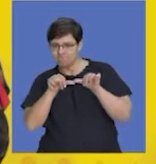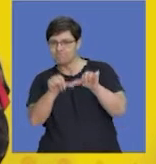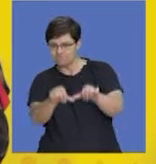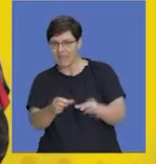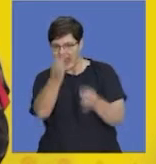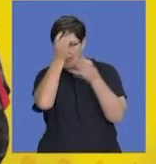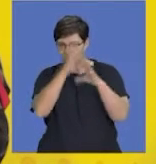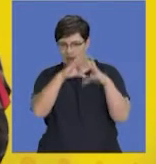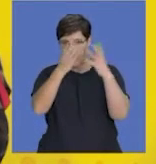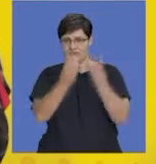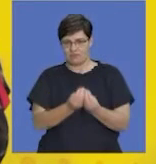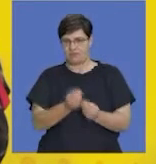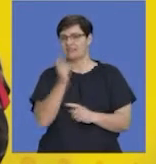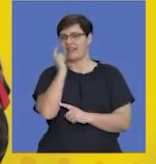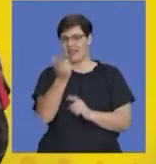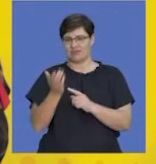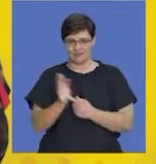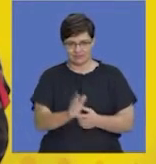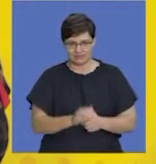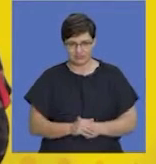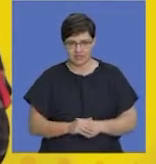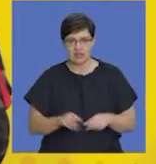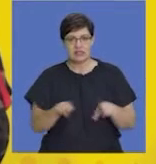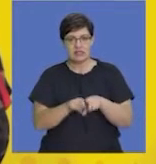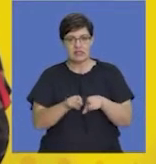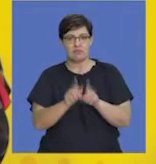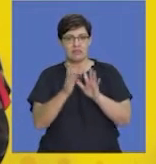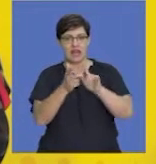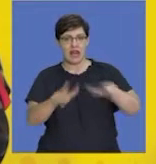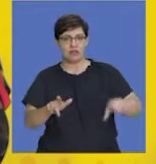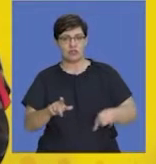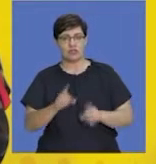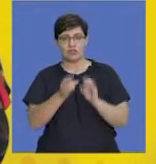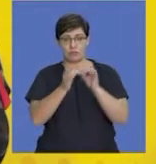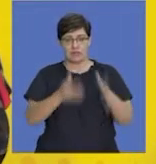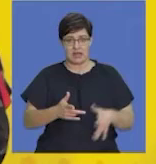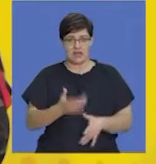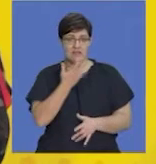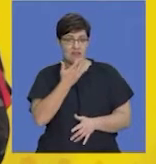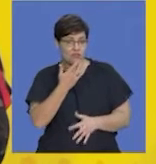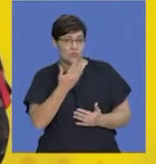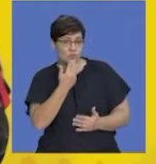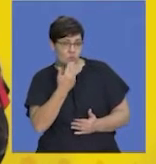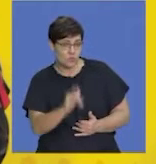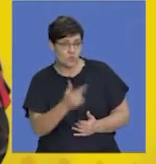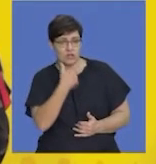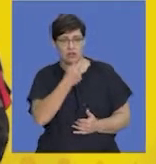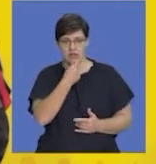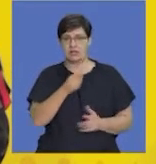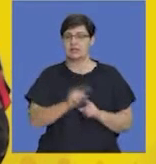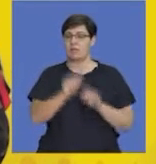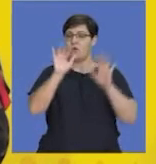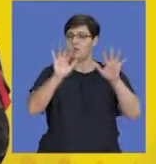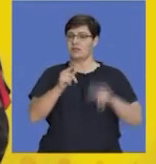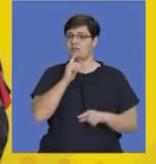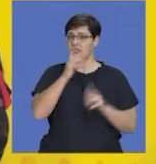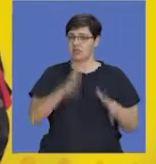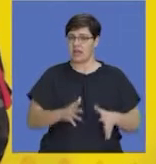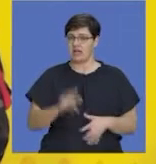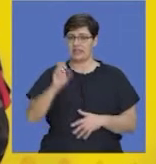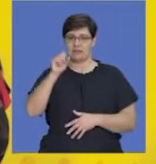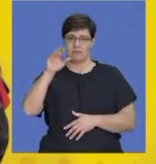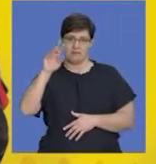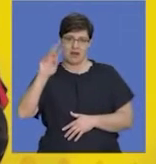all those details later on in the show. I've got our favorite sign language interpreter, Nicoline, as well as our awesome teacher,